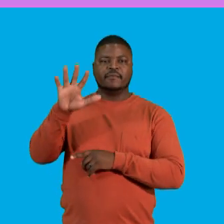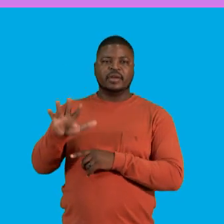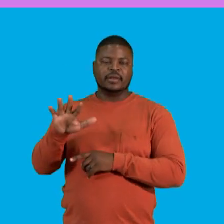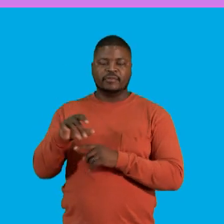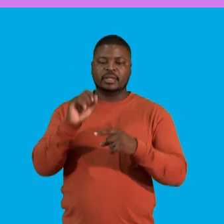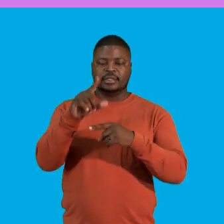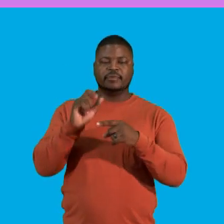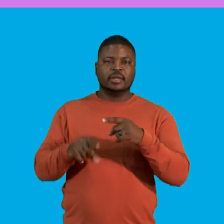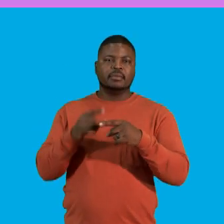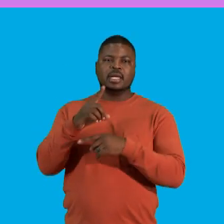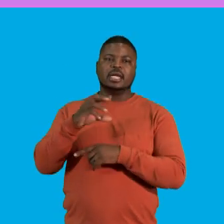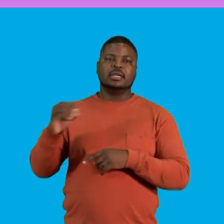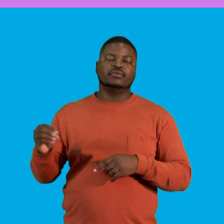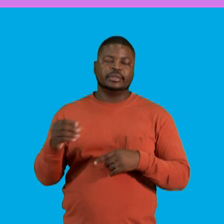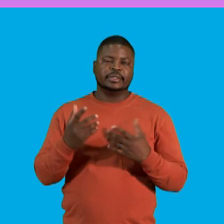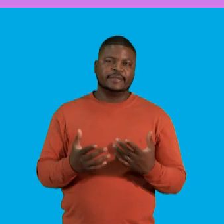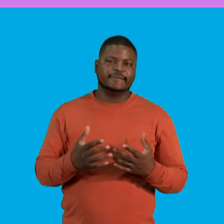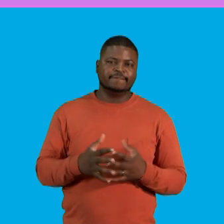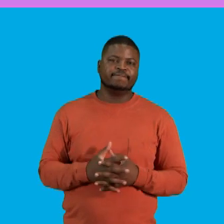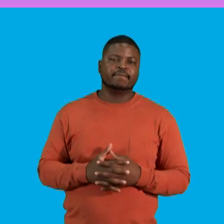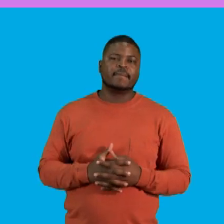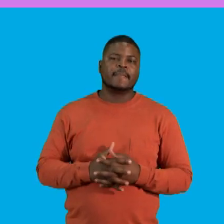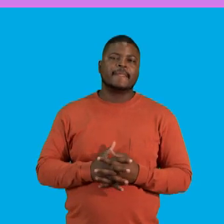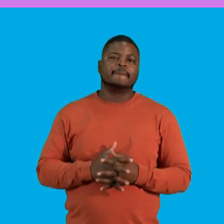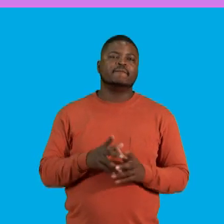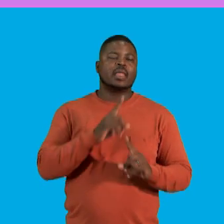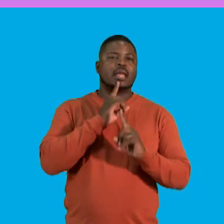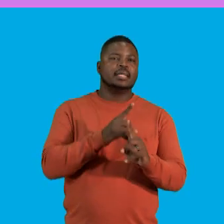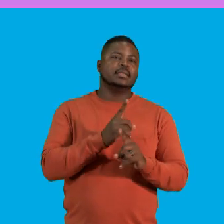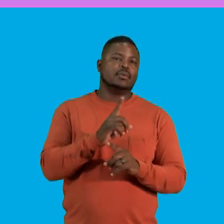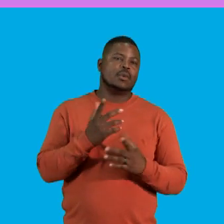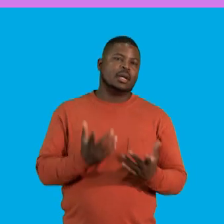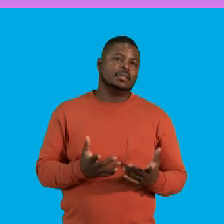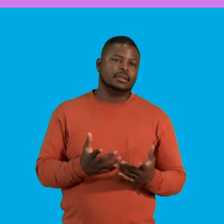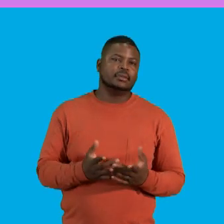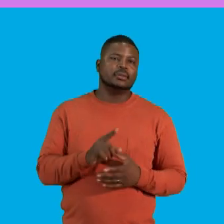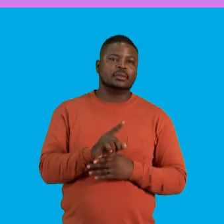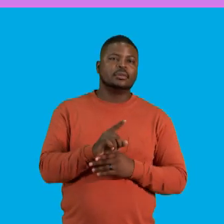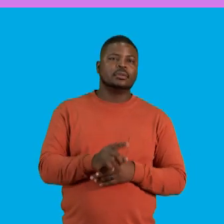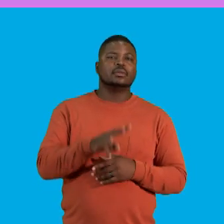217.56 times 115 over 100. The answer